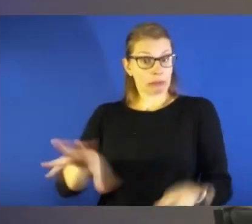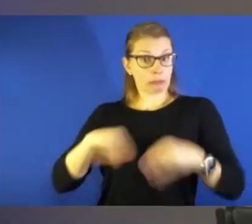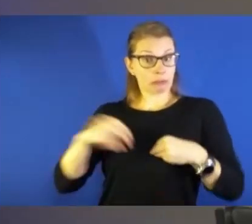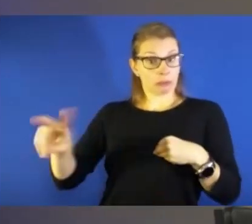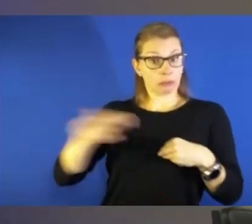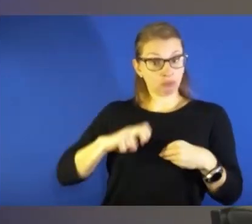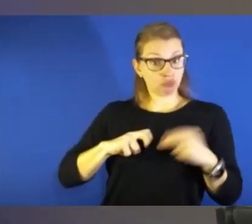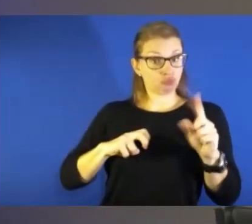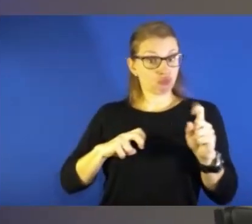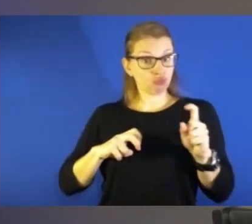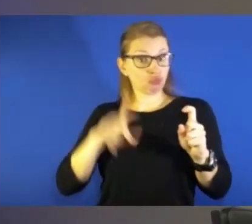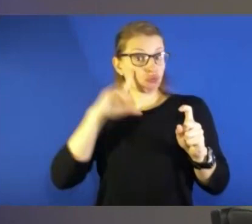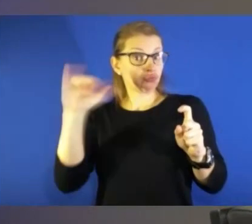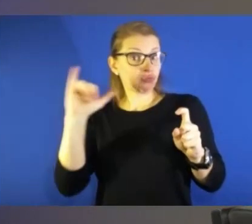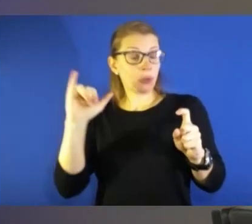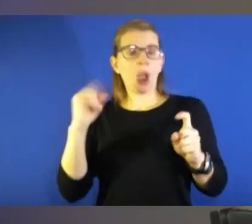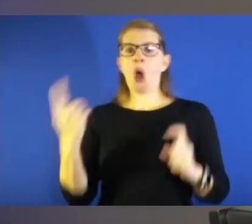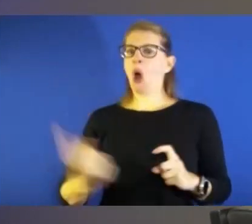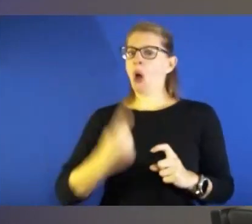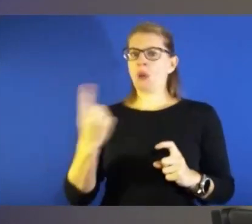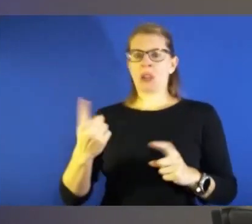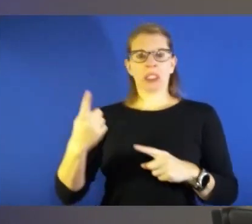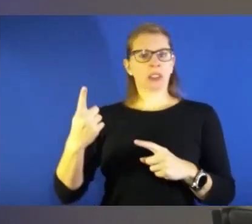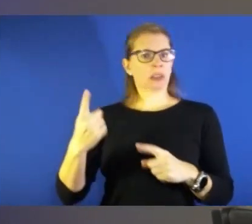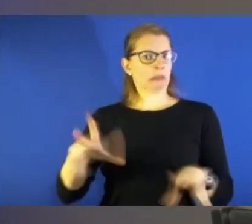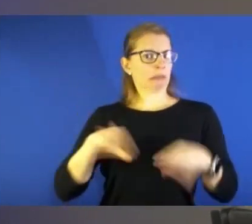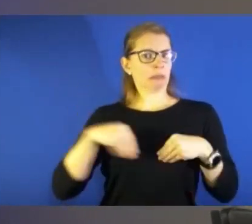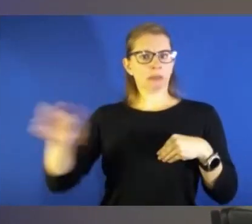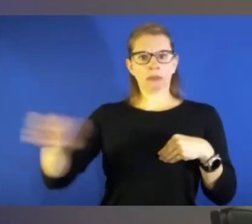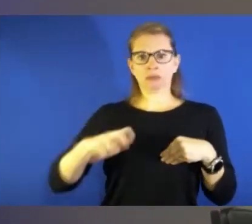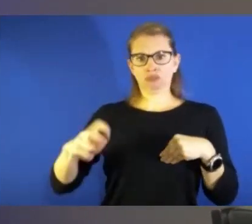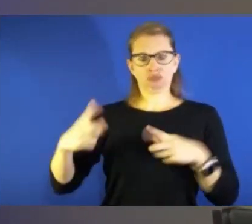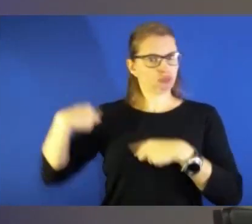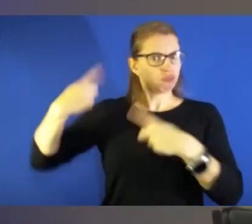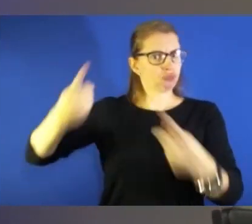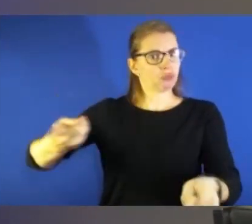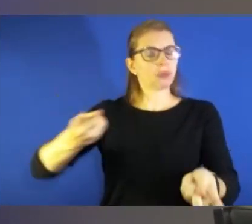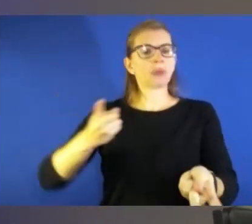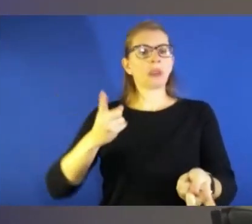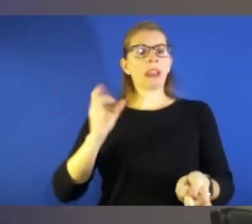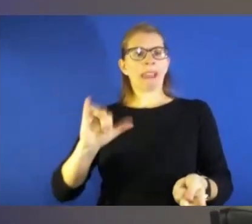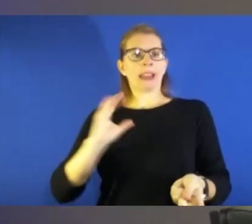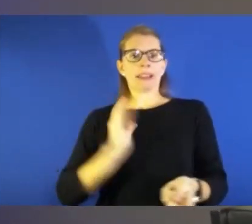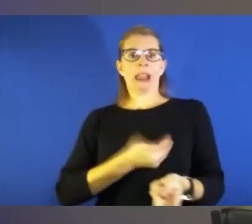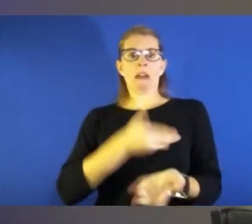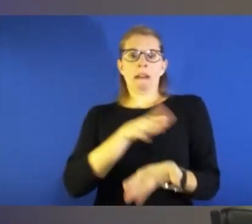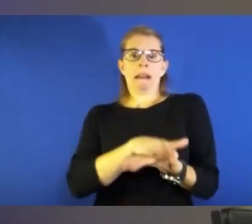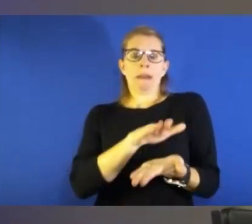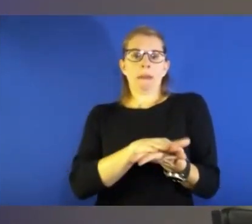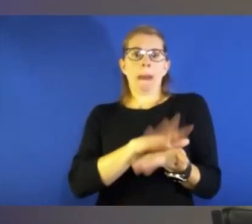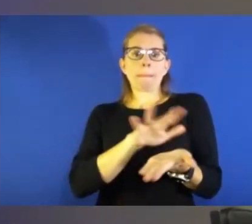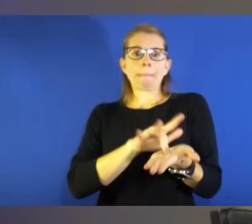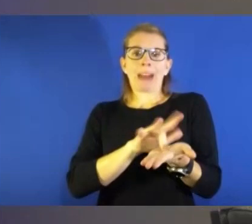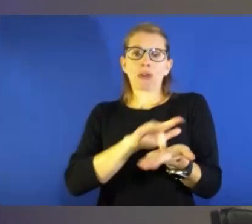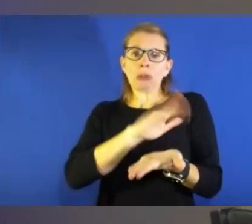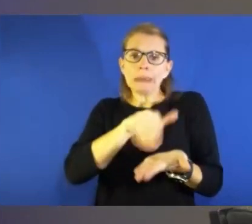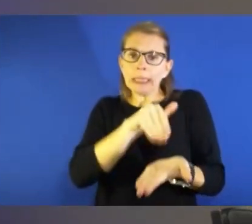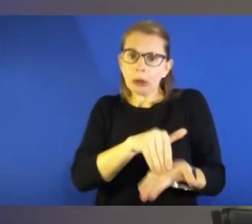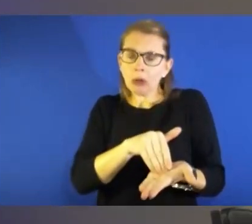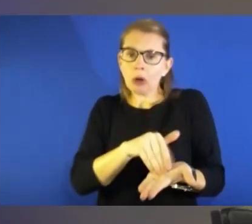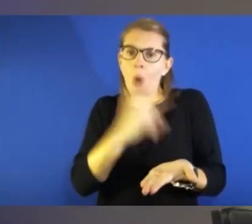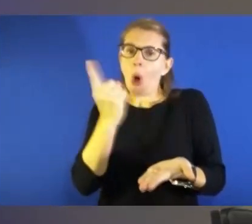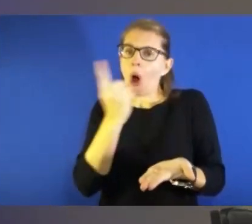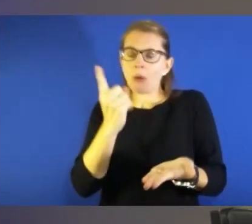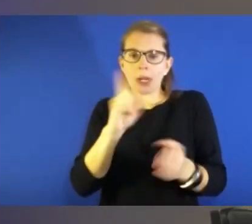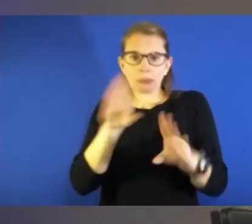so we always are accepting transfers. It's one of the services that we provide as an large academic medical center. So yeah, the answer is